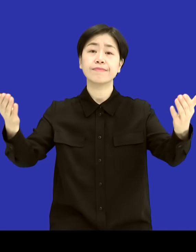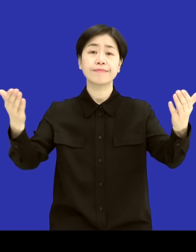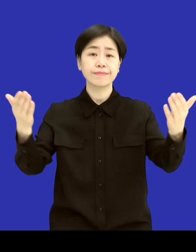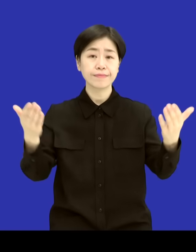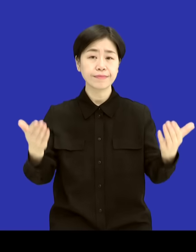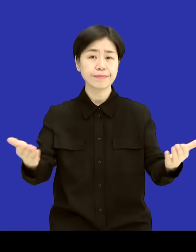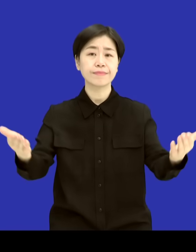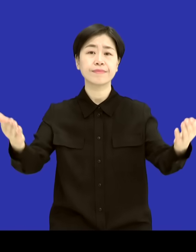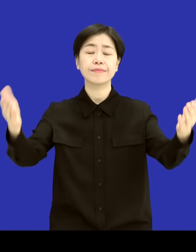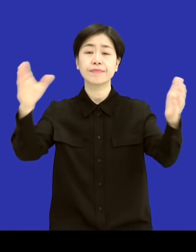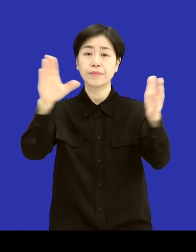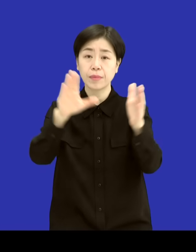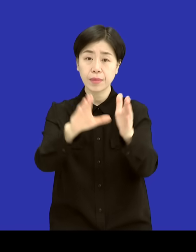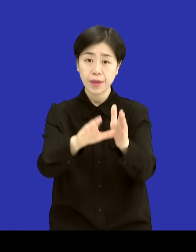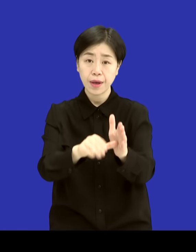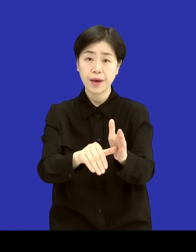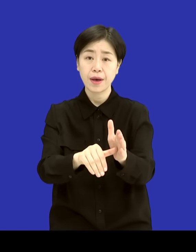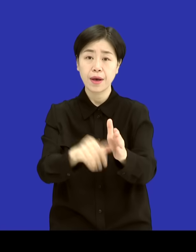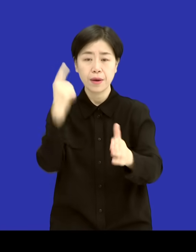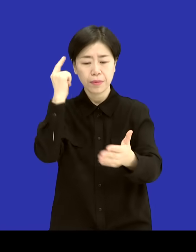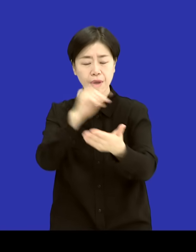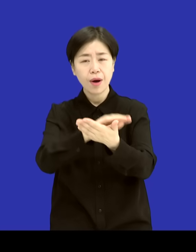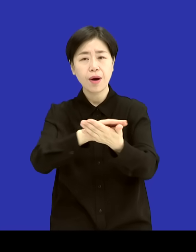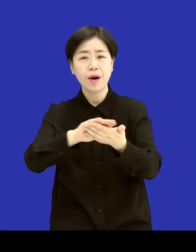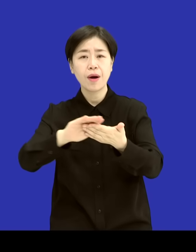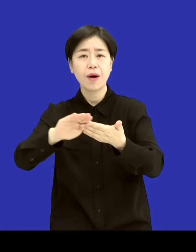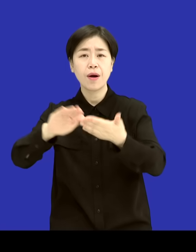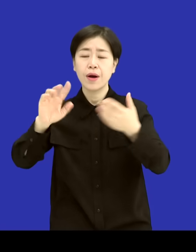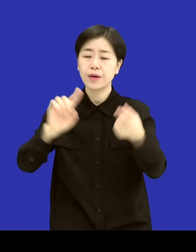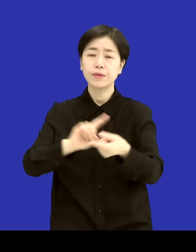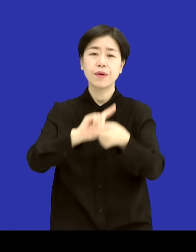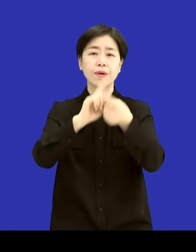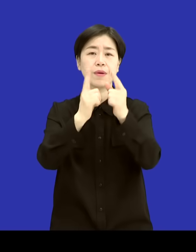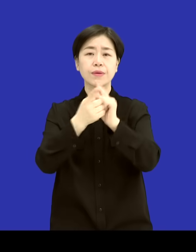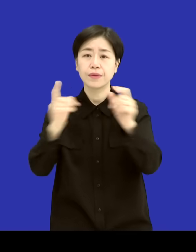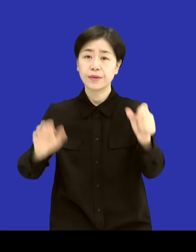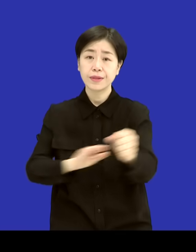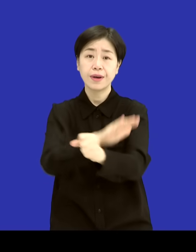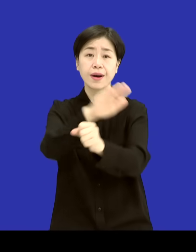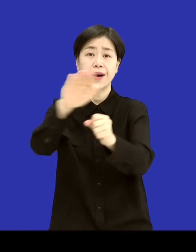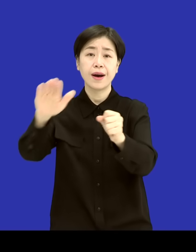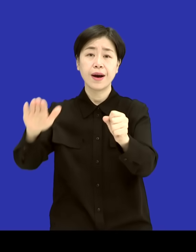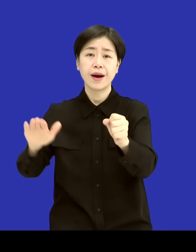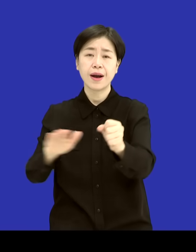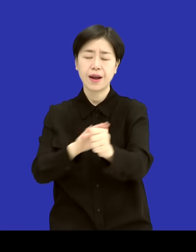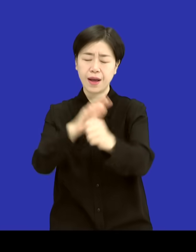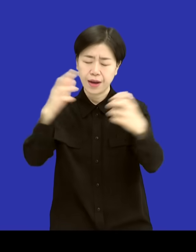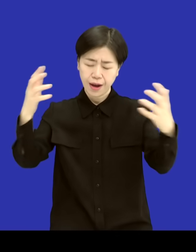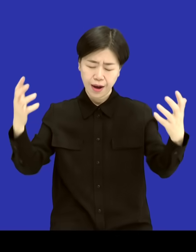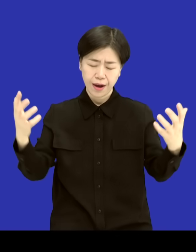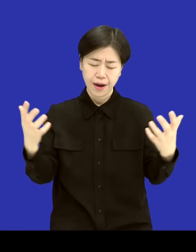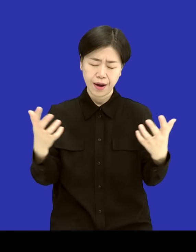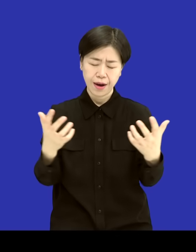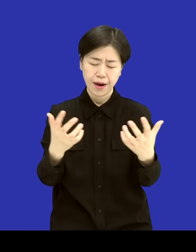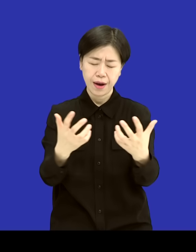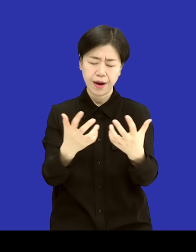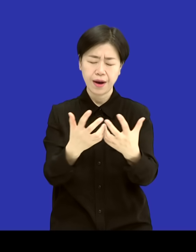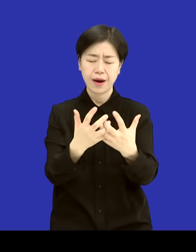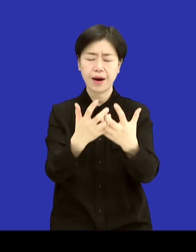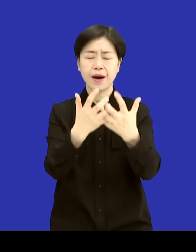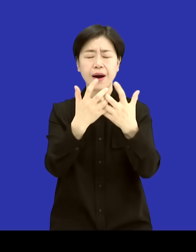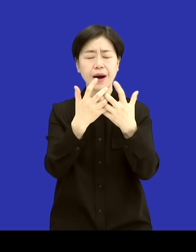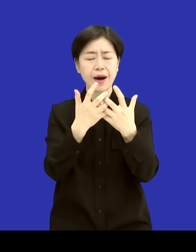siamo vicino, simbolo di pace, di